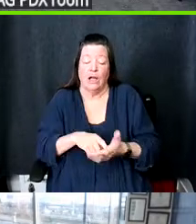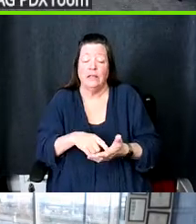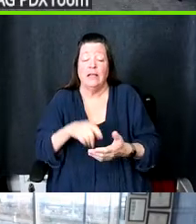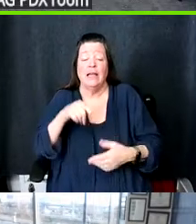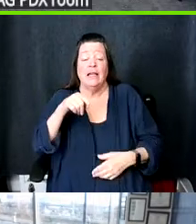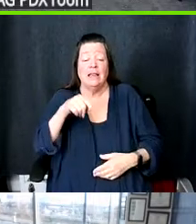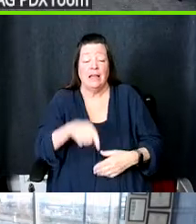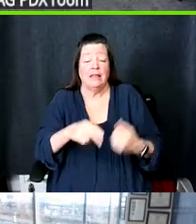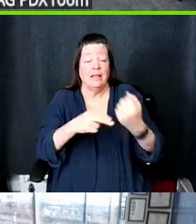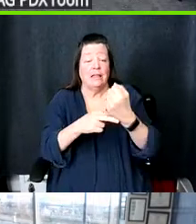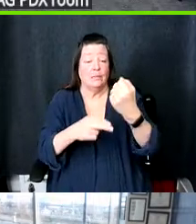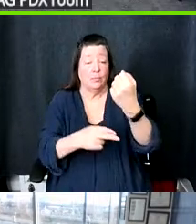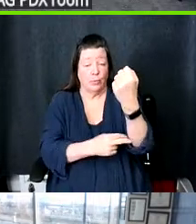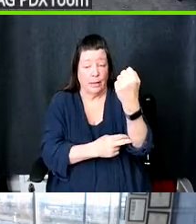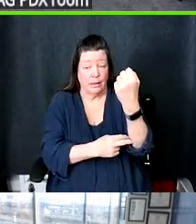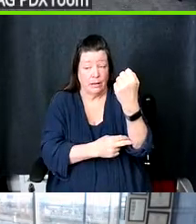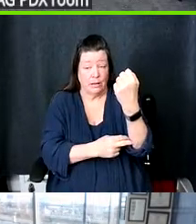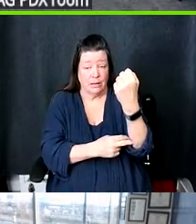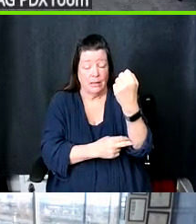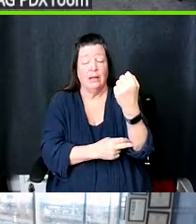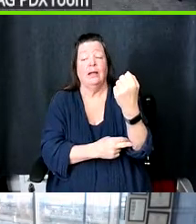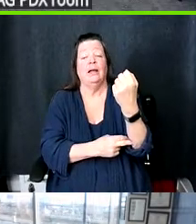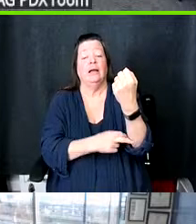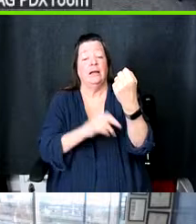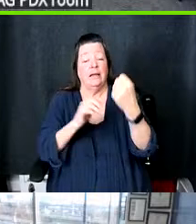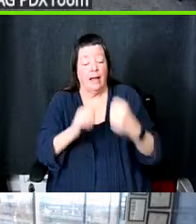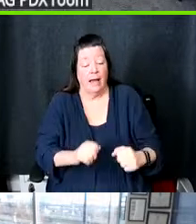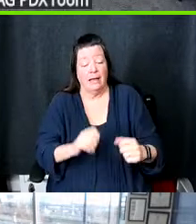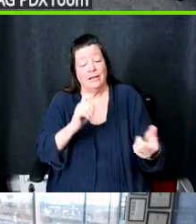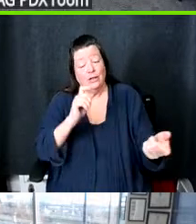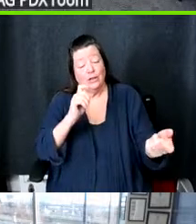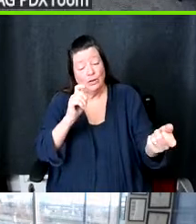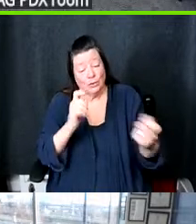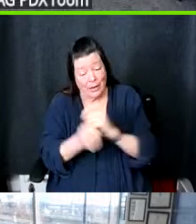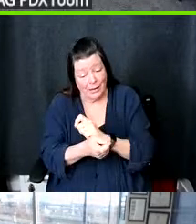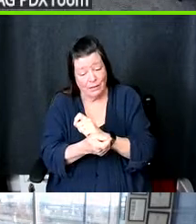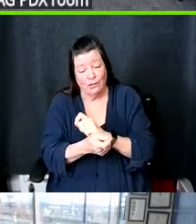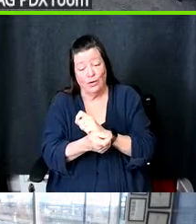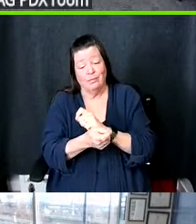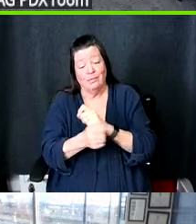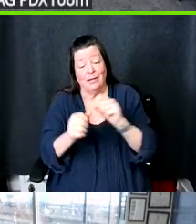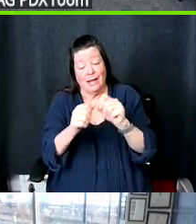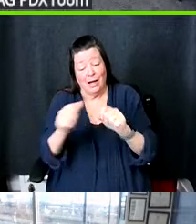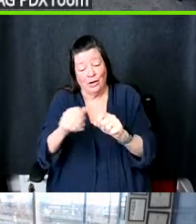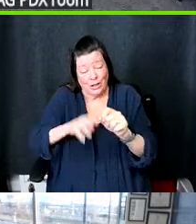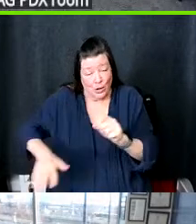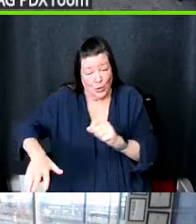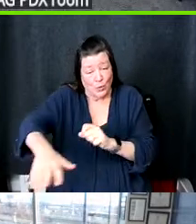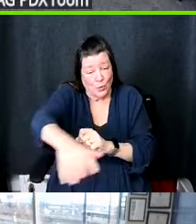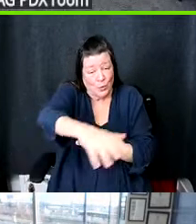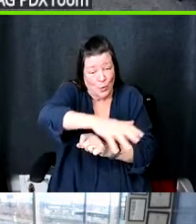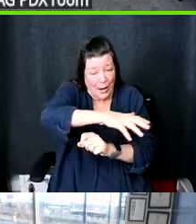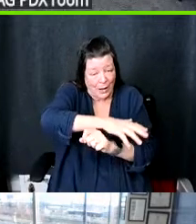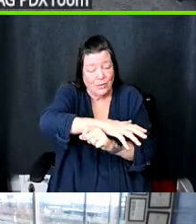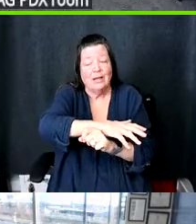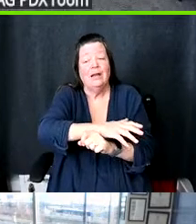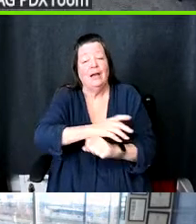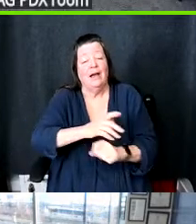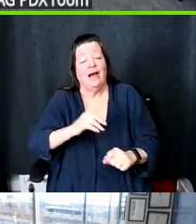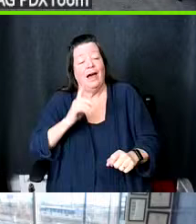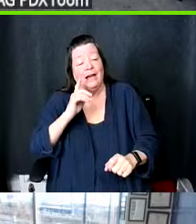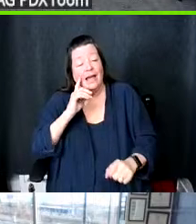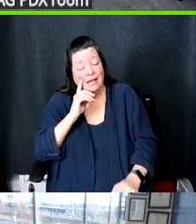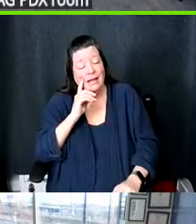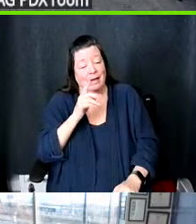a role to play in transforming the areas around the program area. And I think each of these are kind of